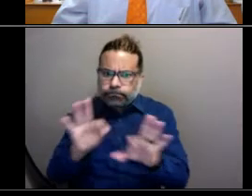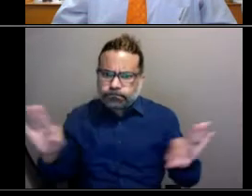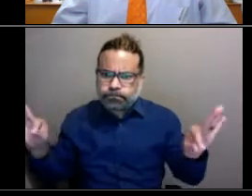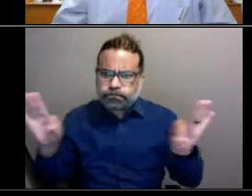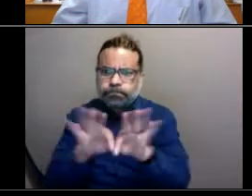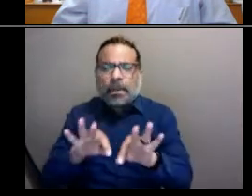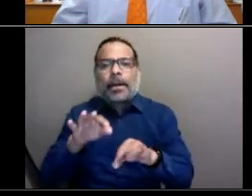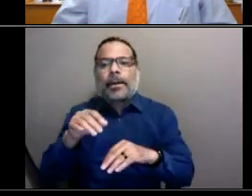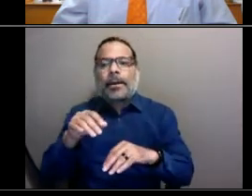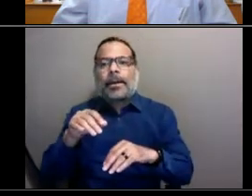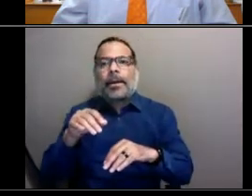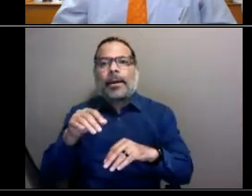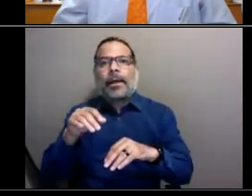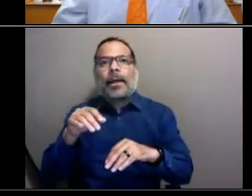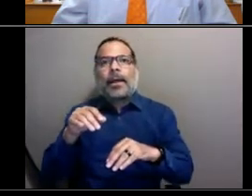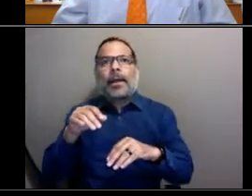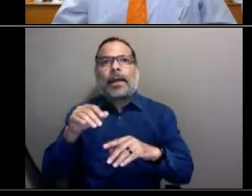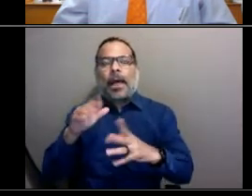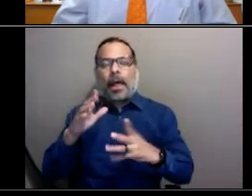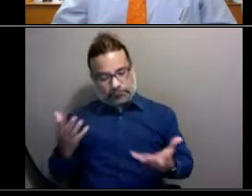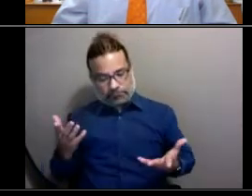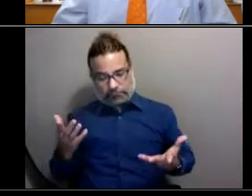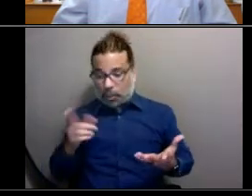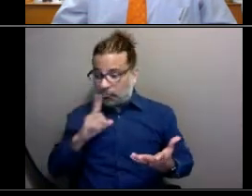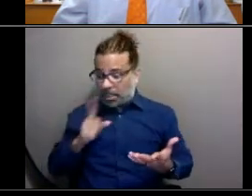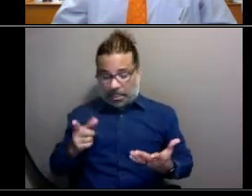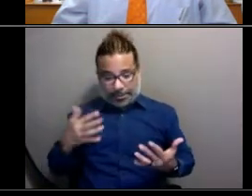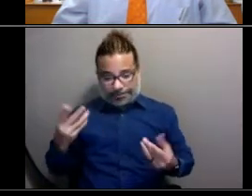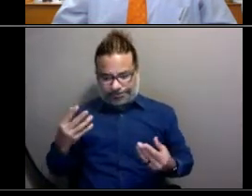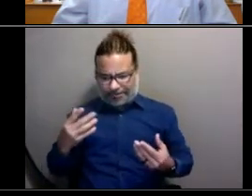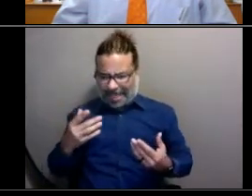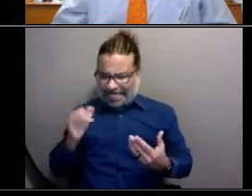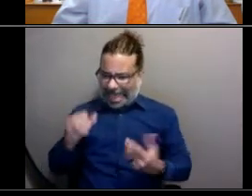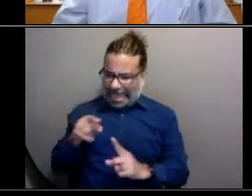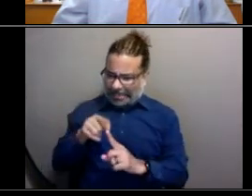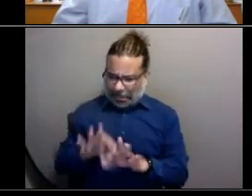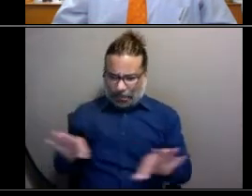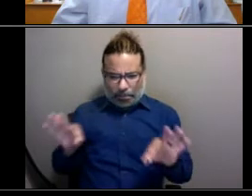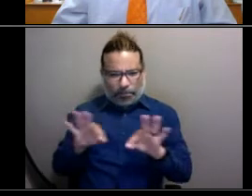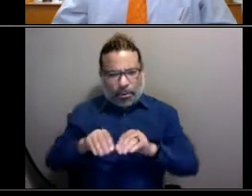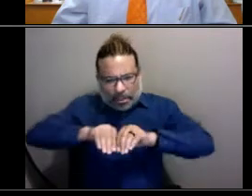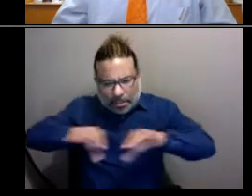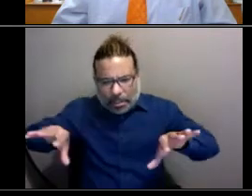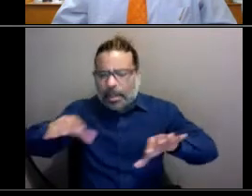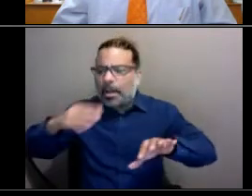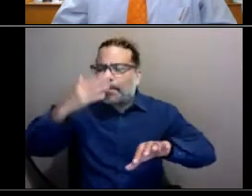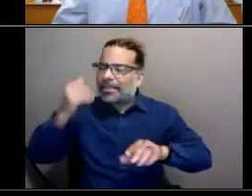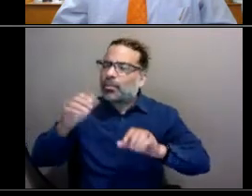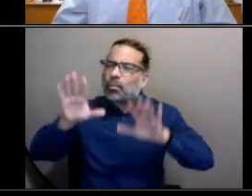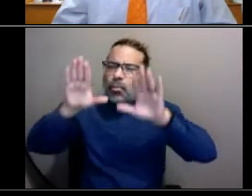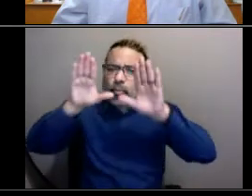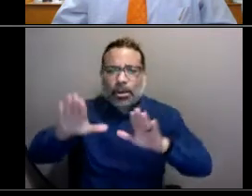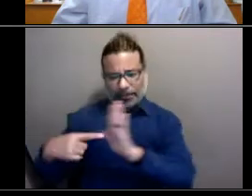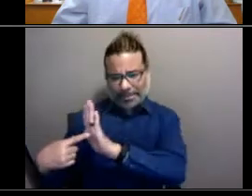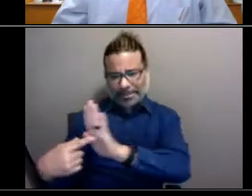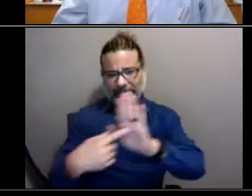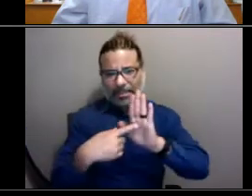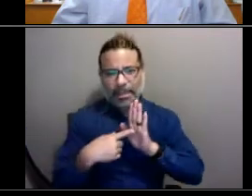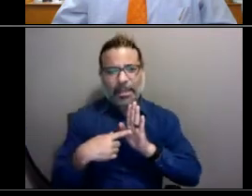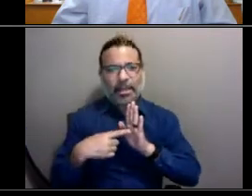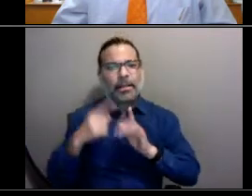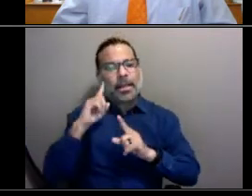the narrative and the story is so important and so impactful. And there's so many wonderful examples. I distinctly remember during